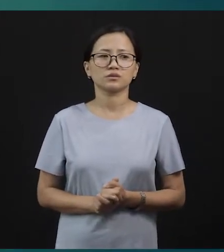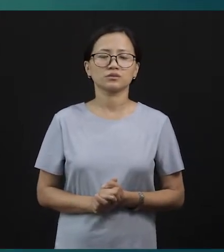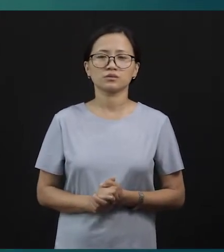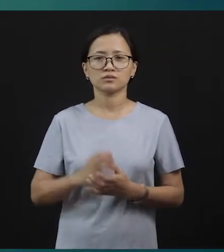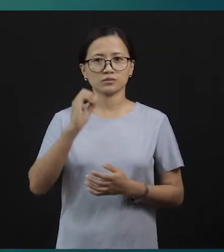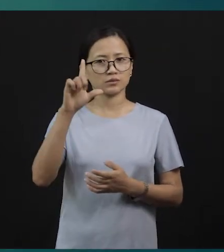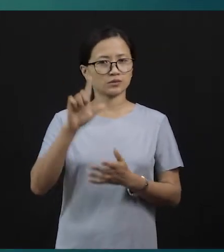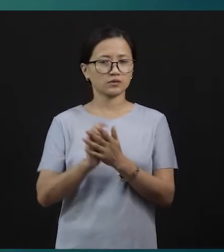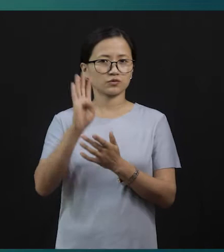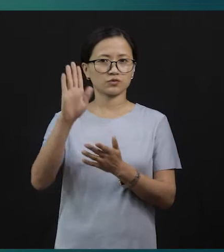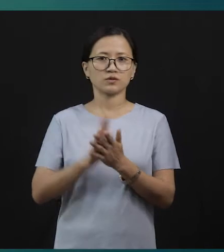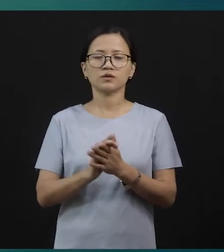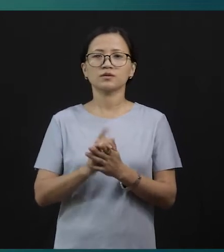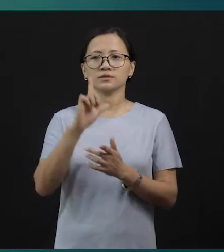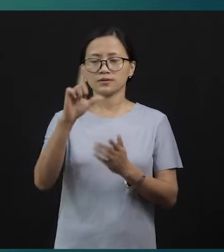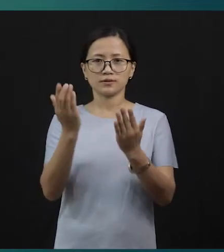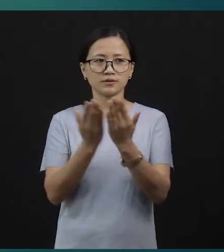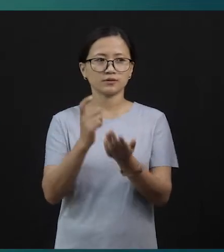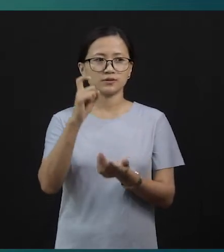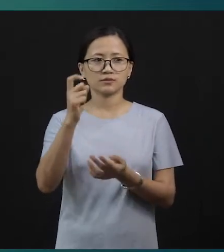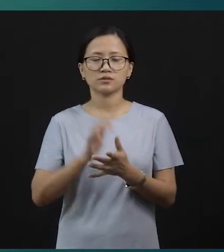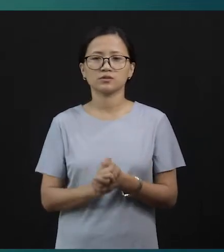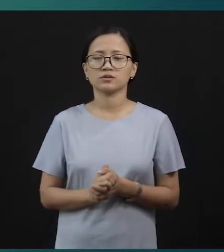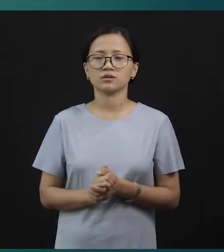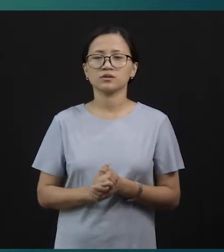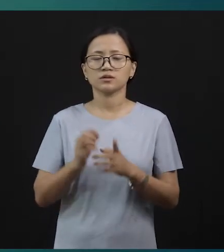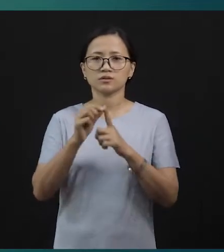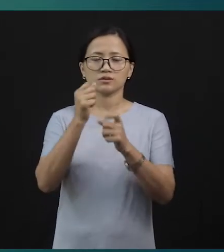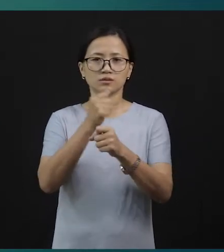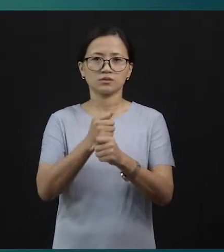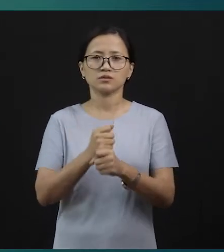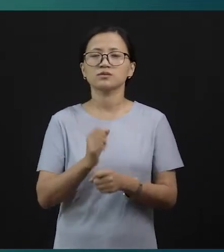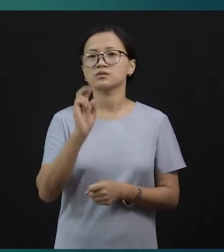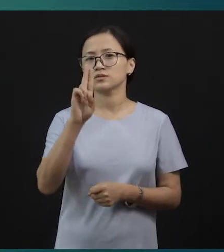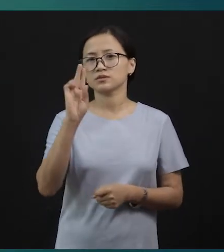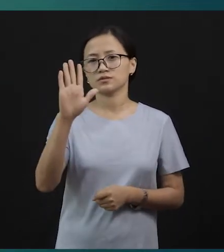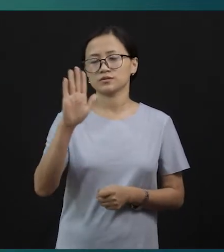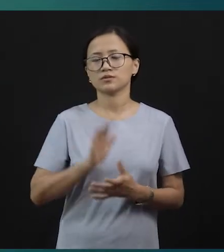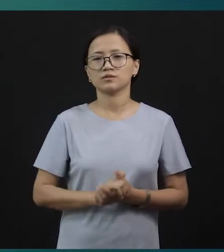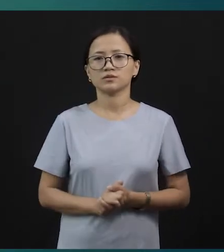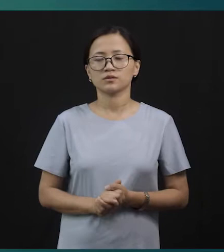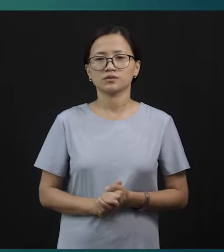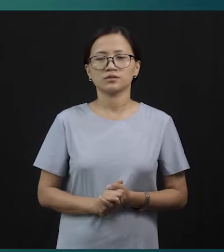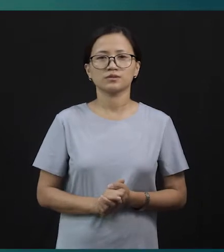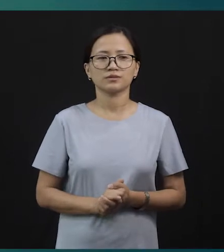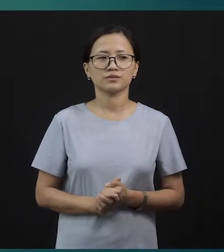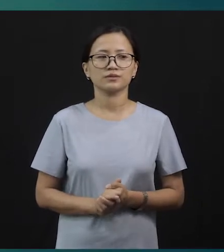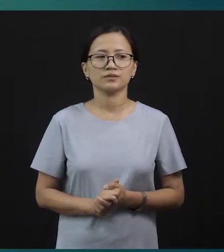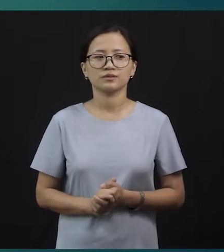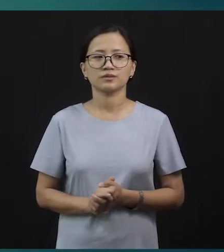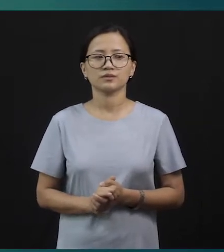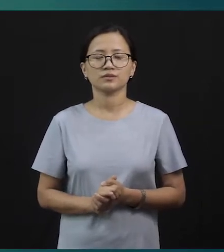for class 4, lesson number 7. And if you want to look for the page, it's in page number 25. It is in page number